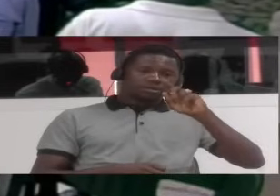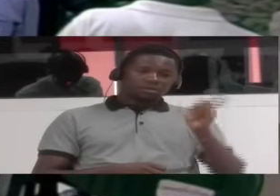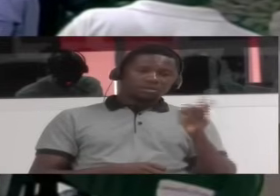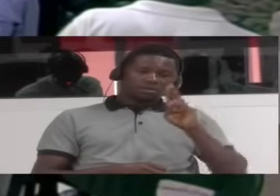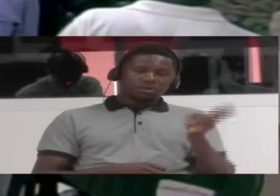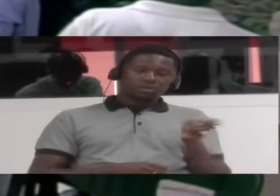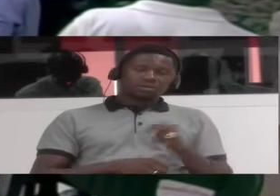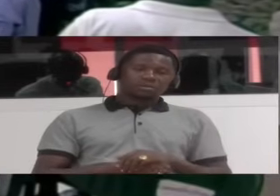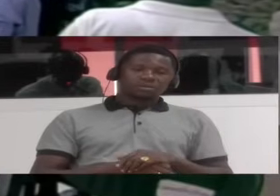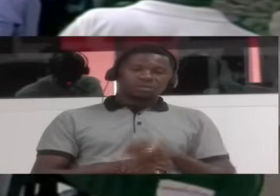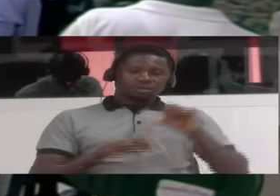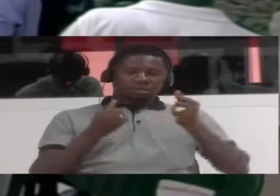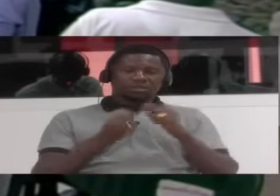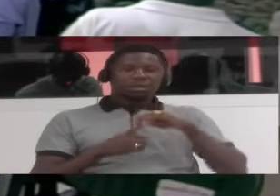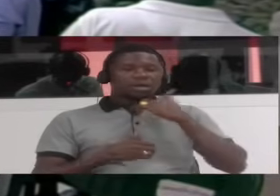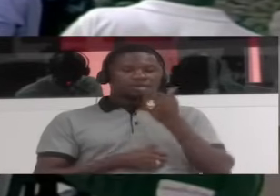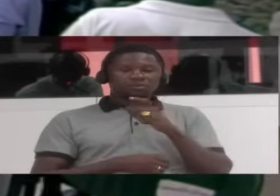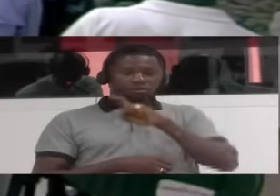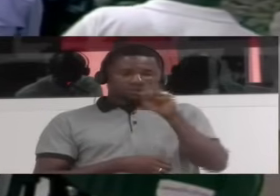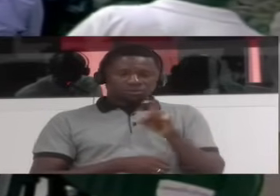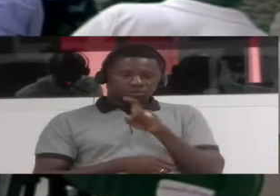and they start asking him questions.